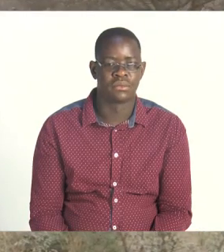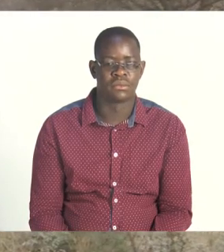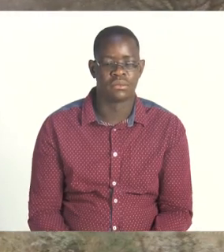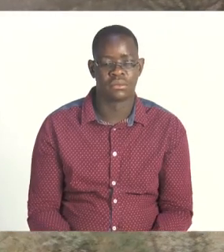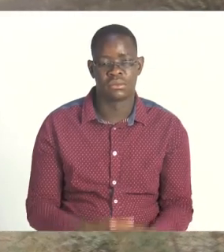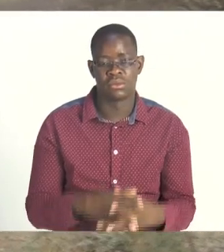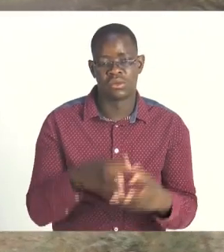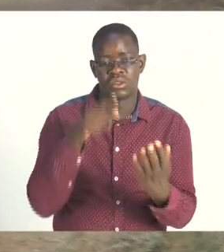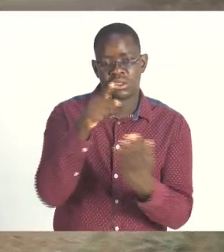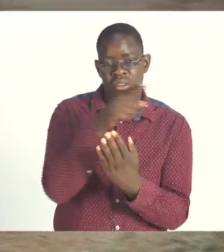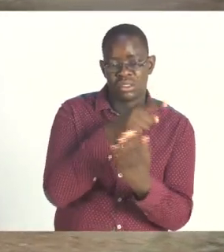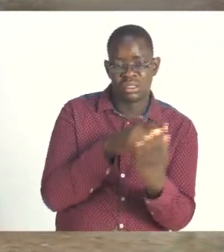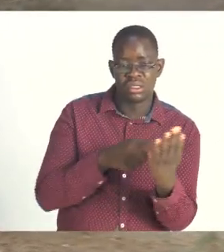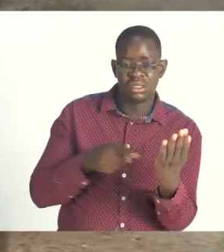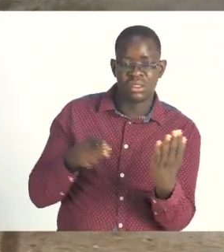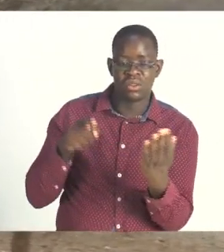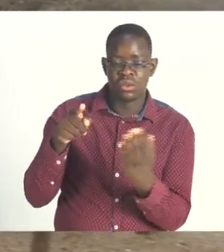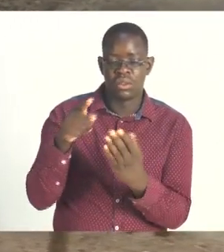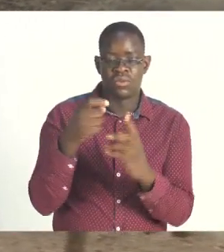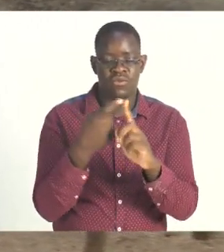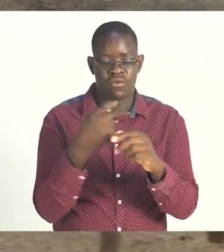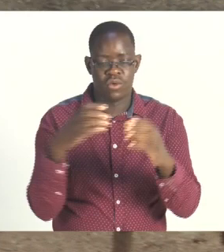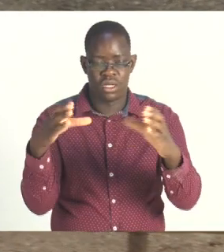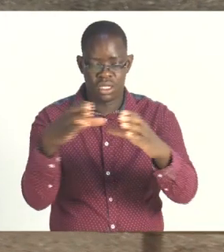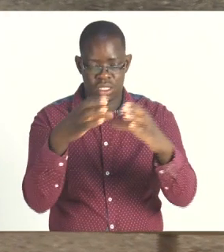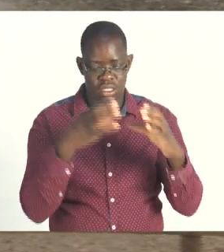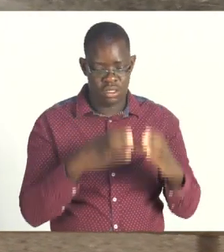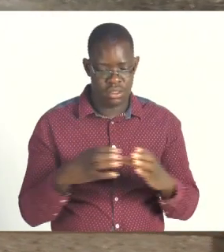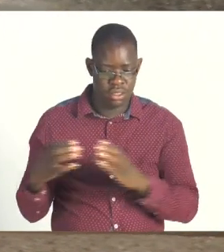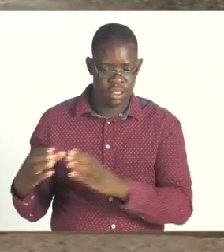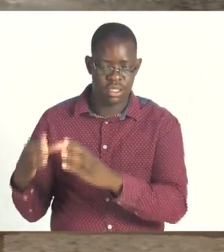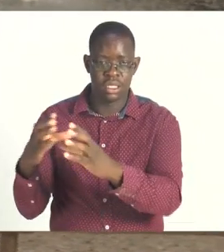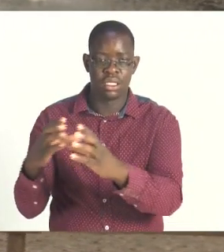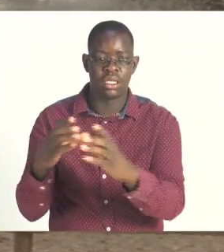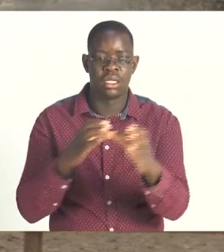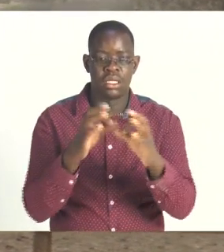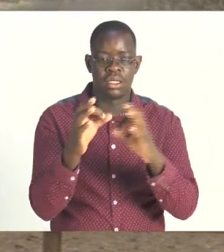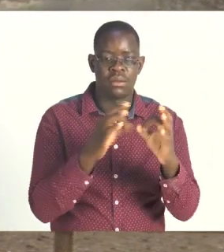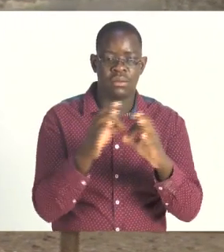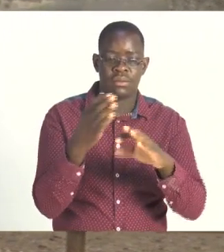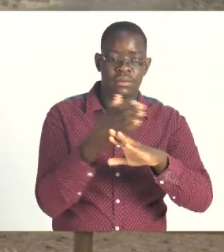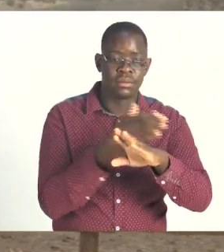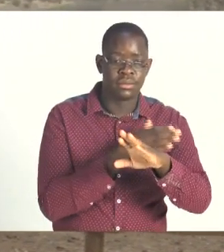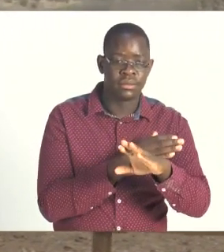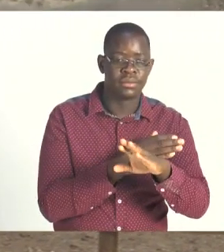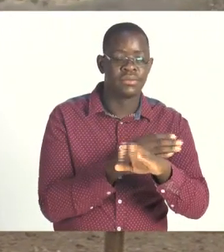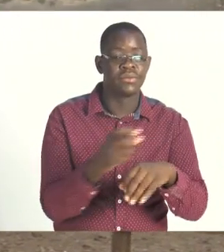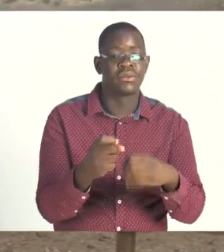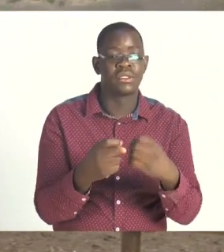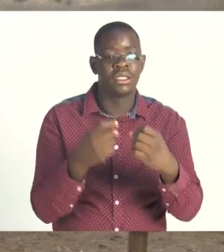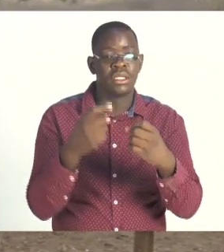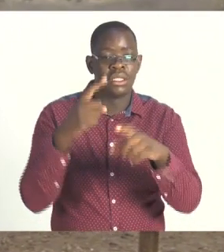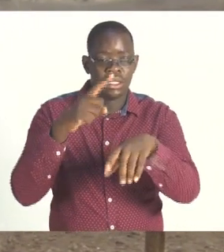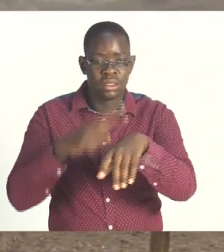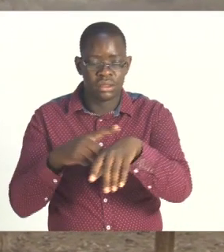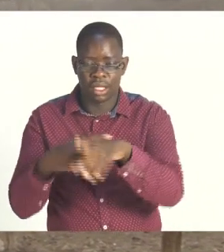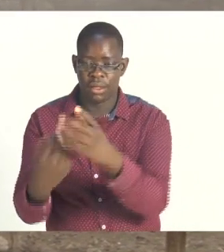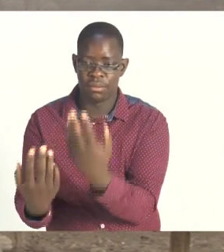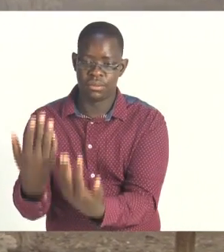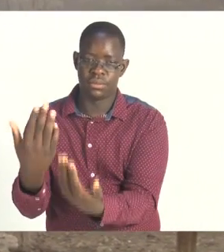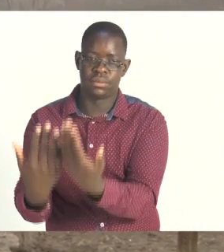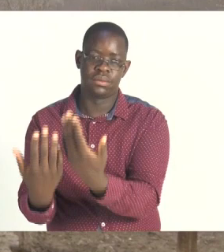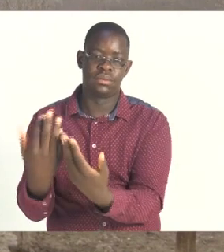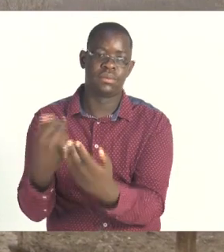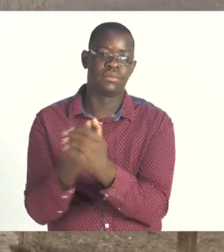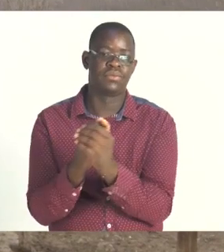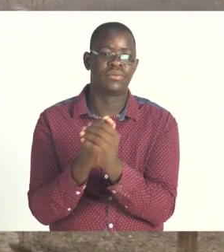Rotational grazing is about having animals move from one camp to another, as I explained before. This gives the grass time to recover.